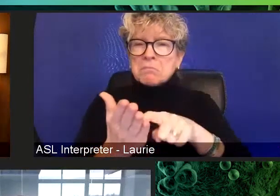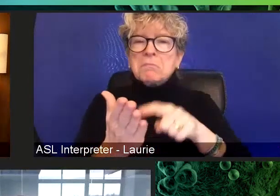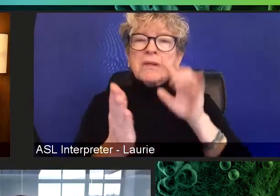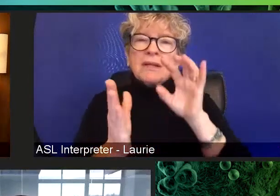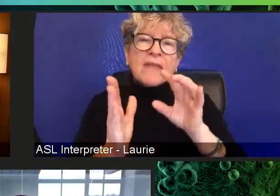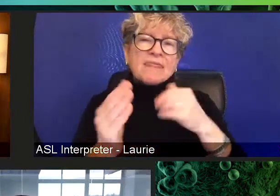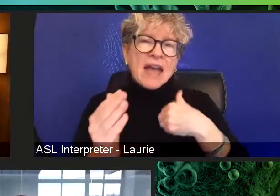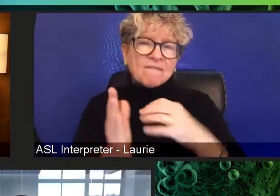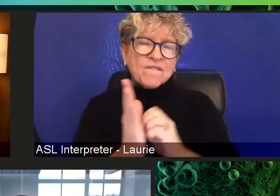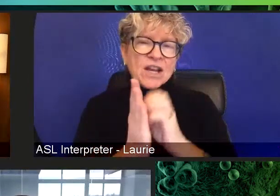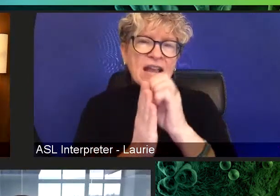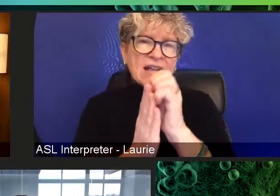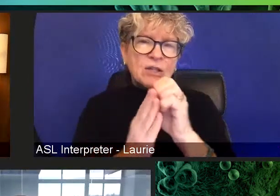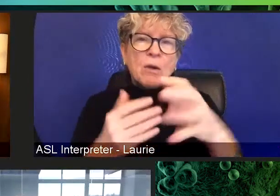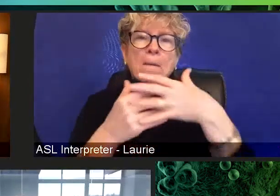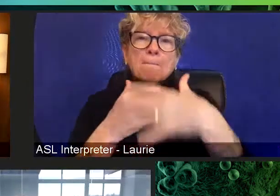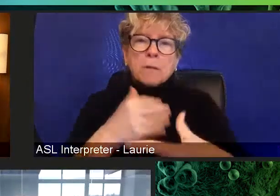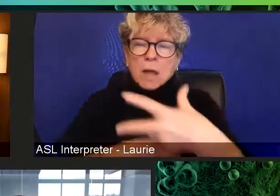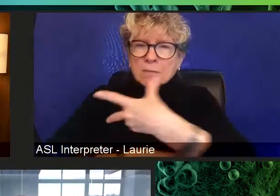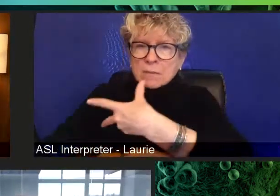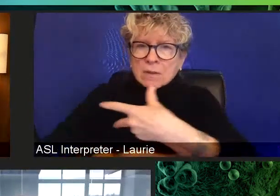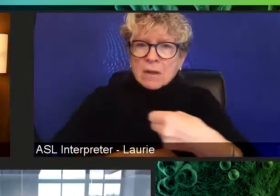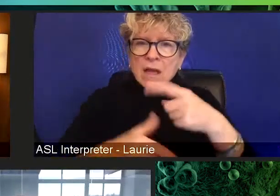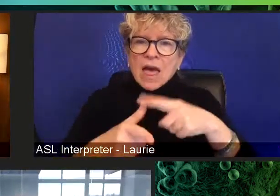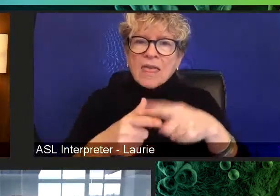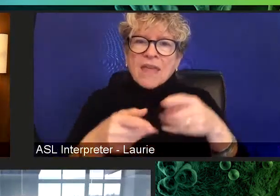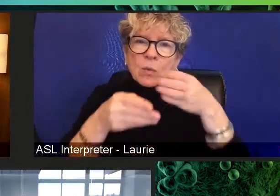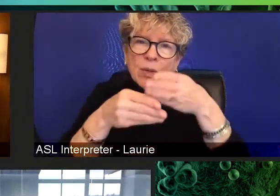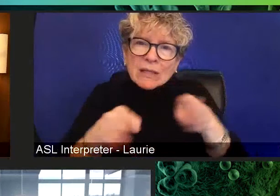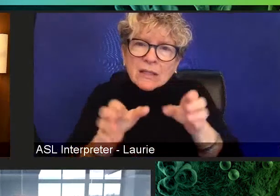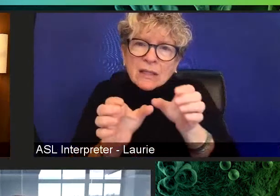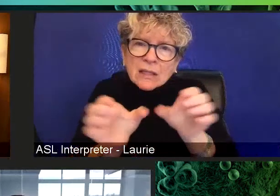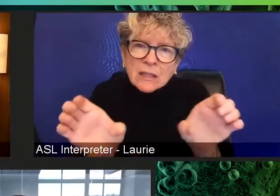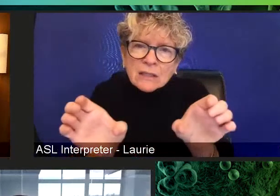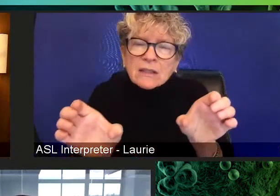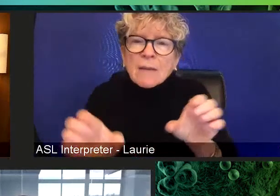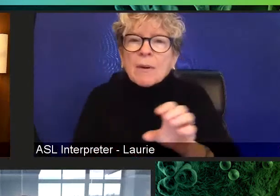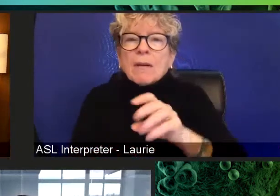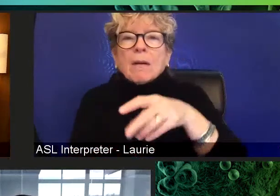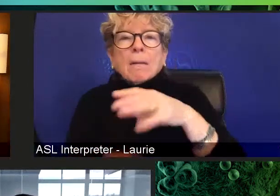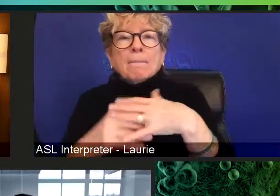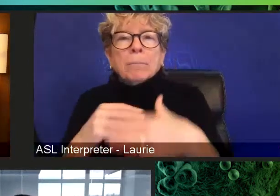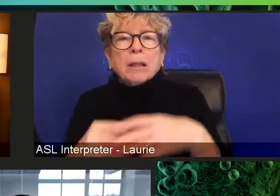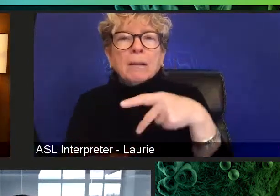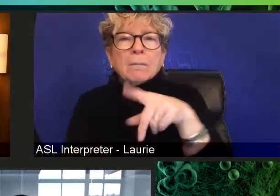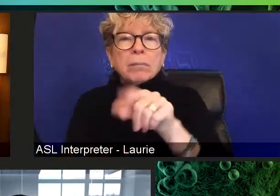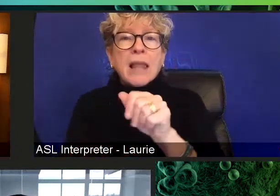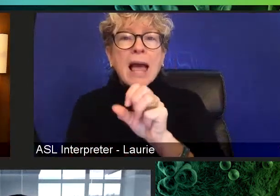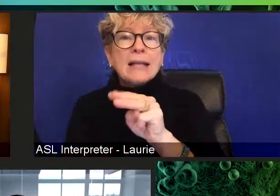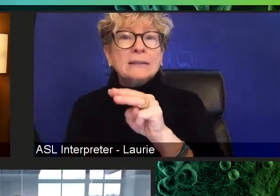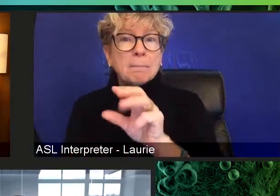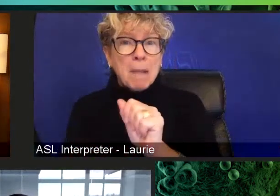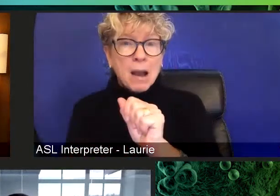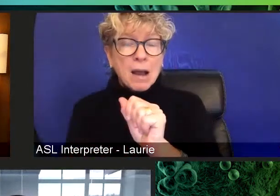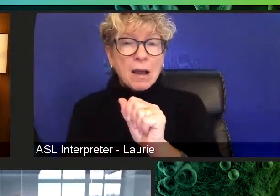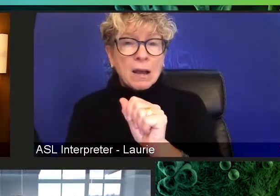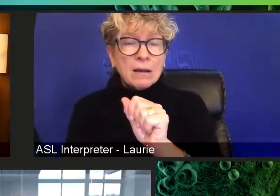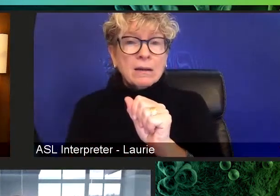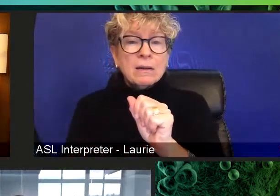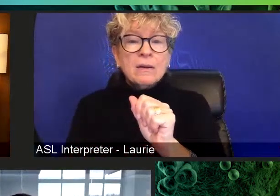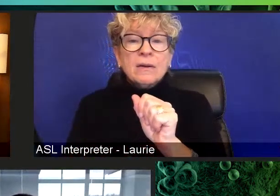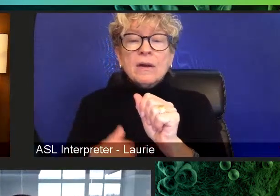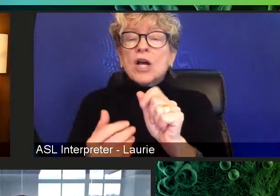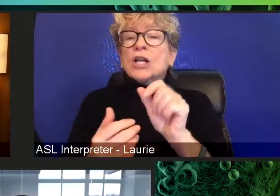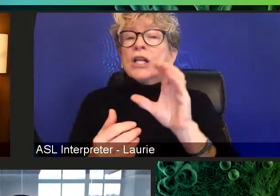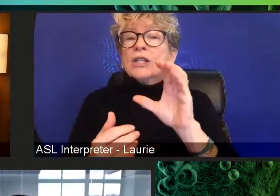is we actually isolate the plasma component. So this is blood plasma. So we basically get rid of all the blood